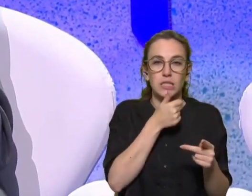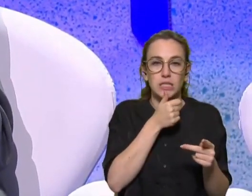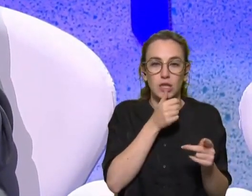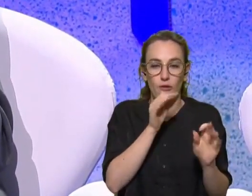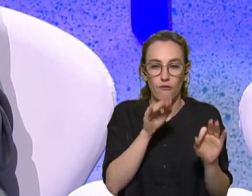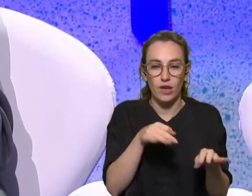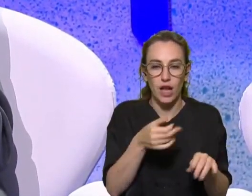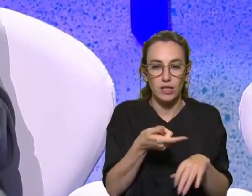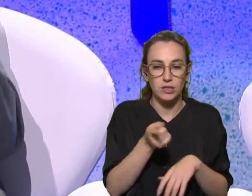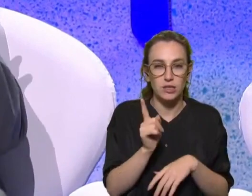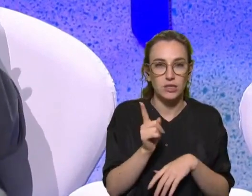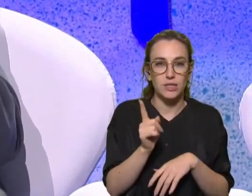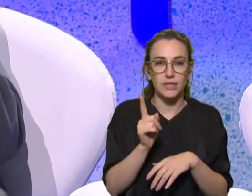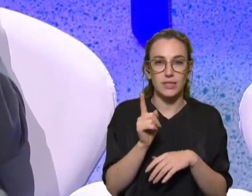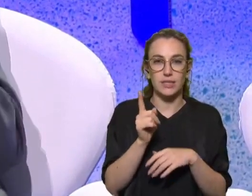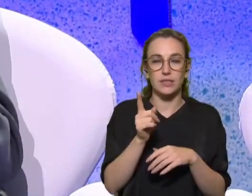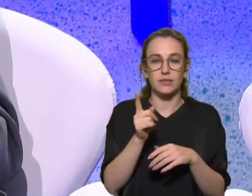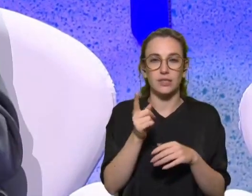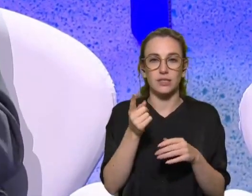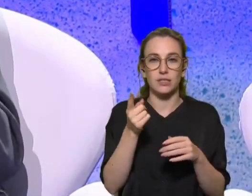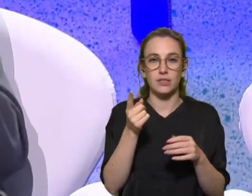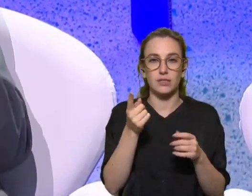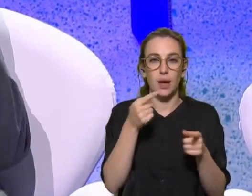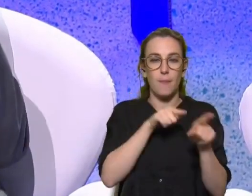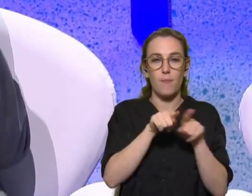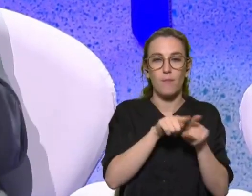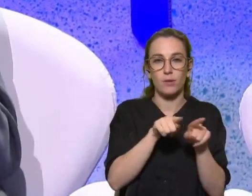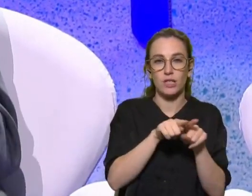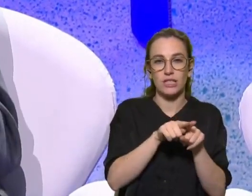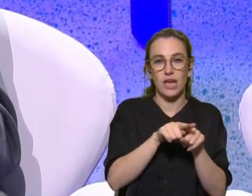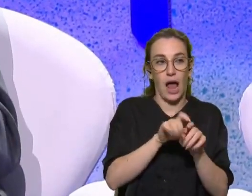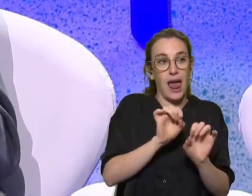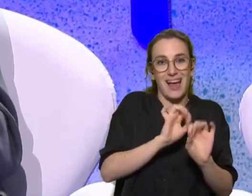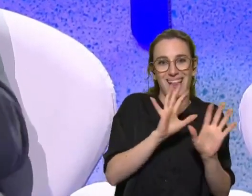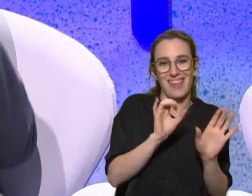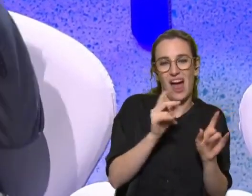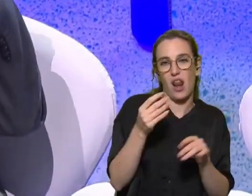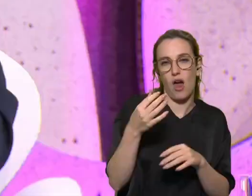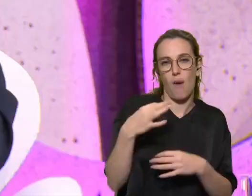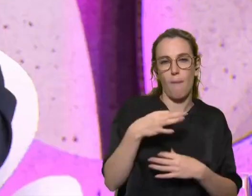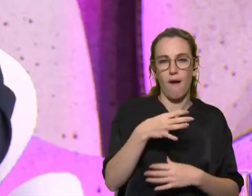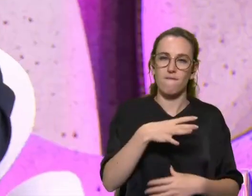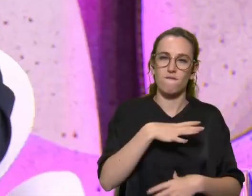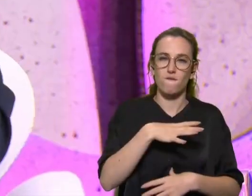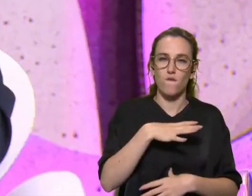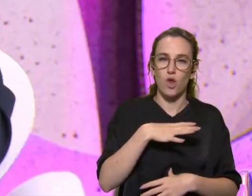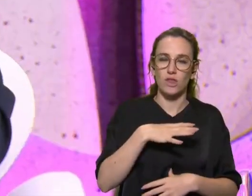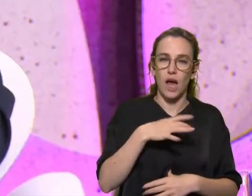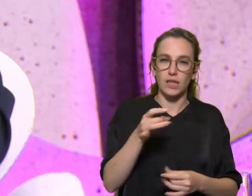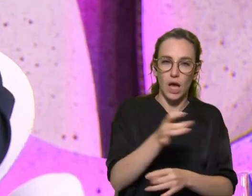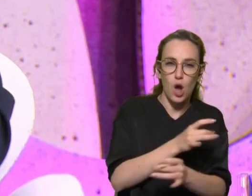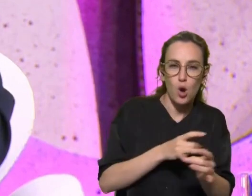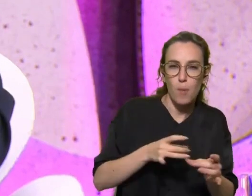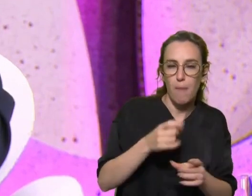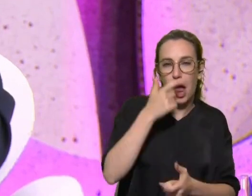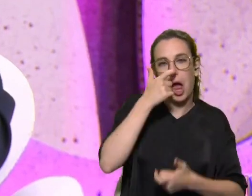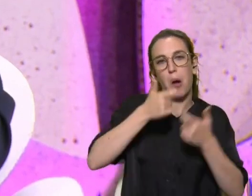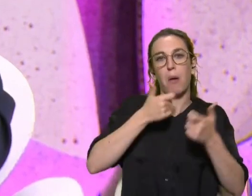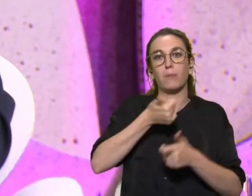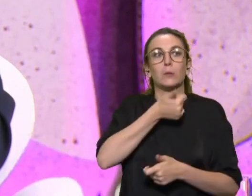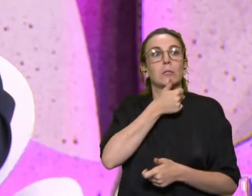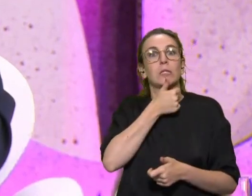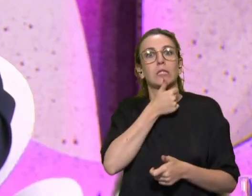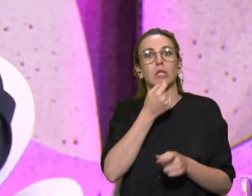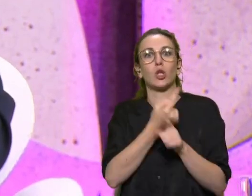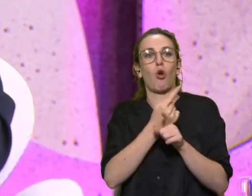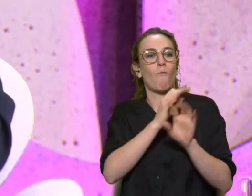to make the final decision in relation to an application. There's a clear European will, that there